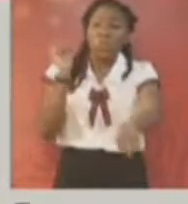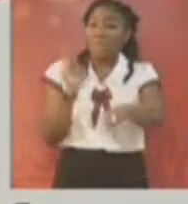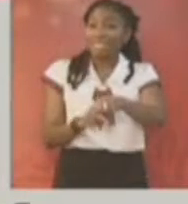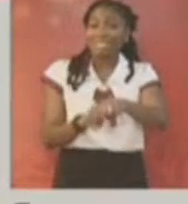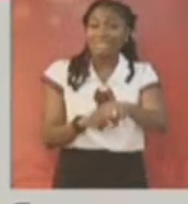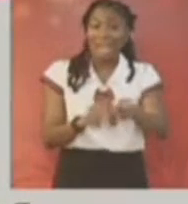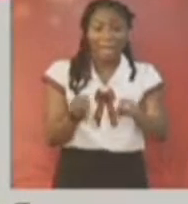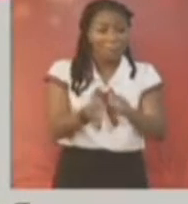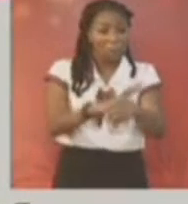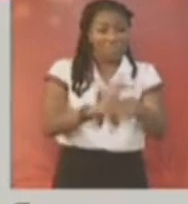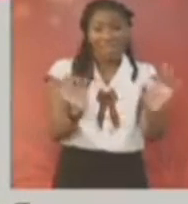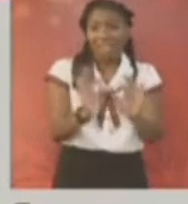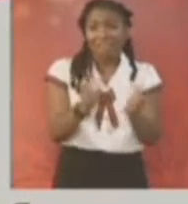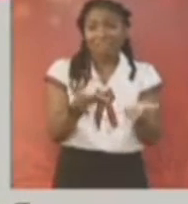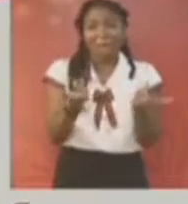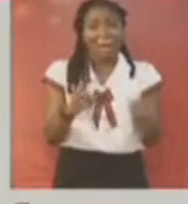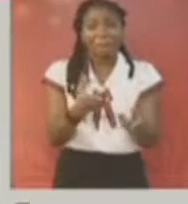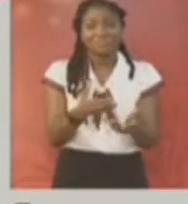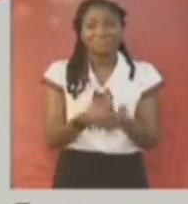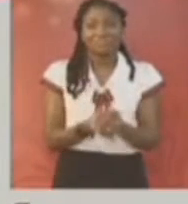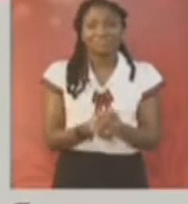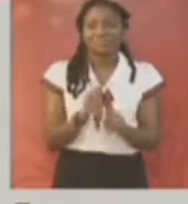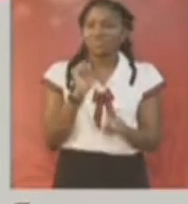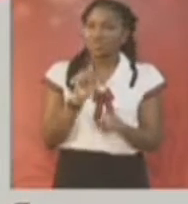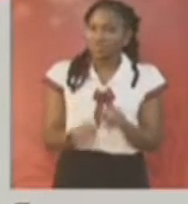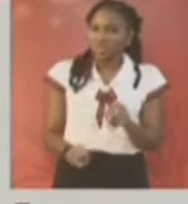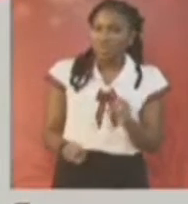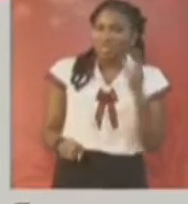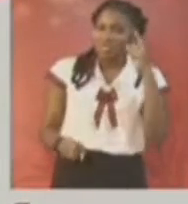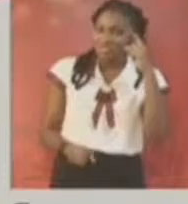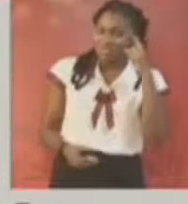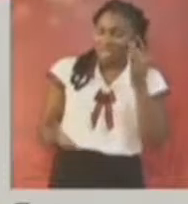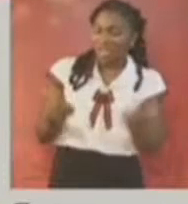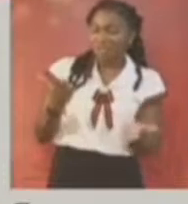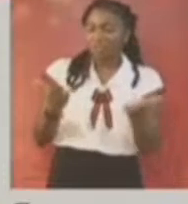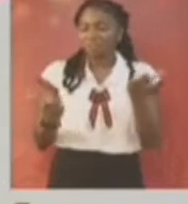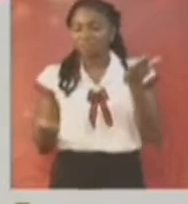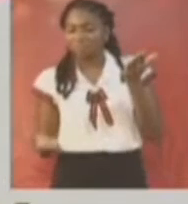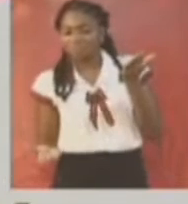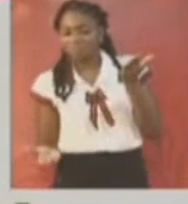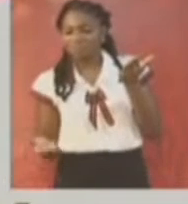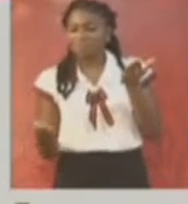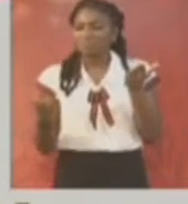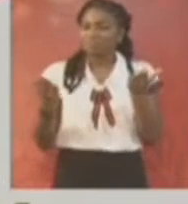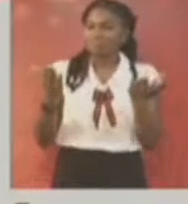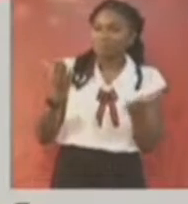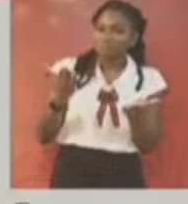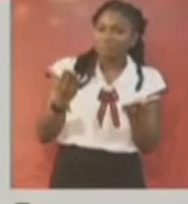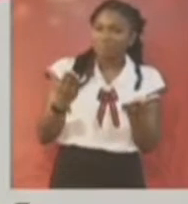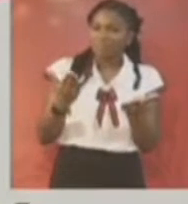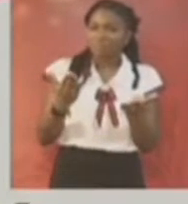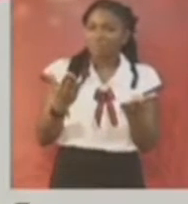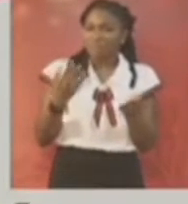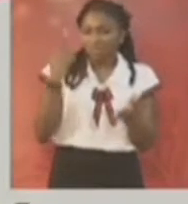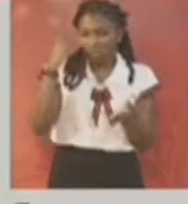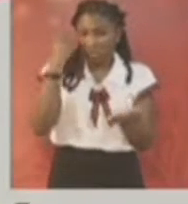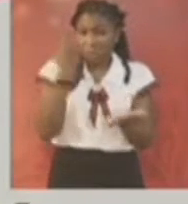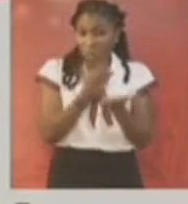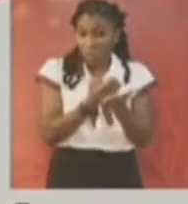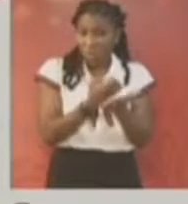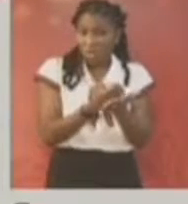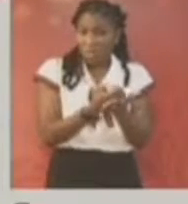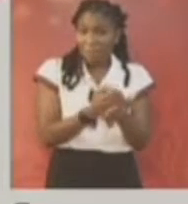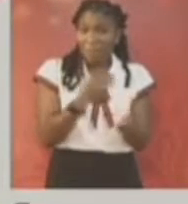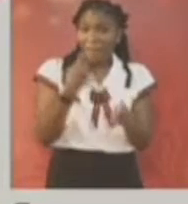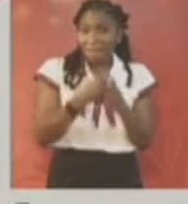actually also weighing the sort of risk versus benefit, the cost versus benefit, because their economies are largely driven